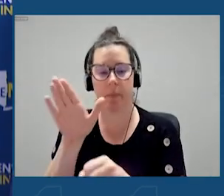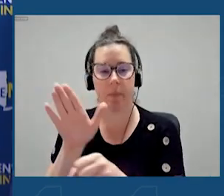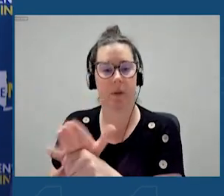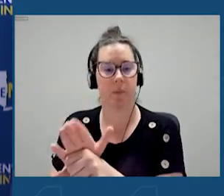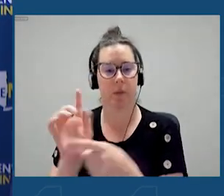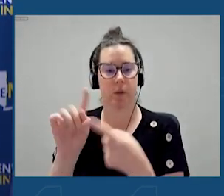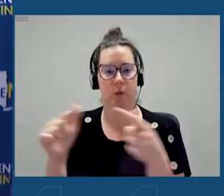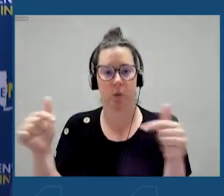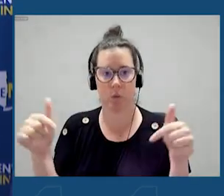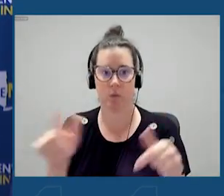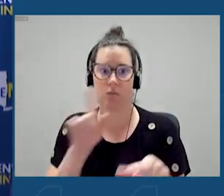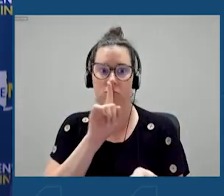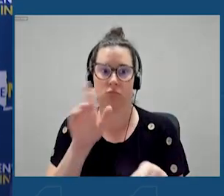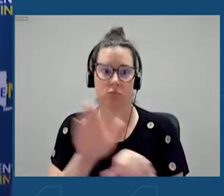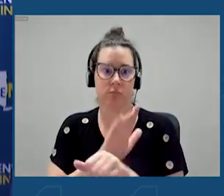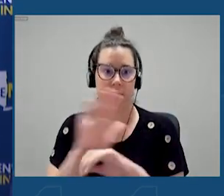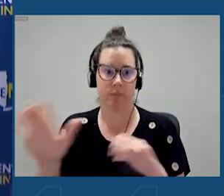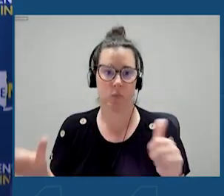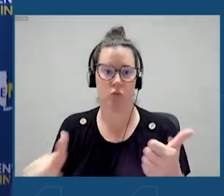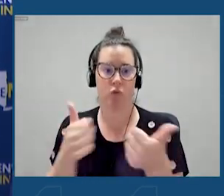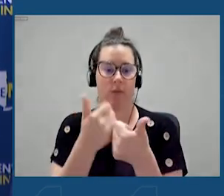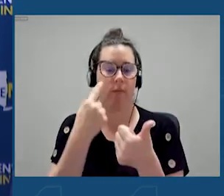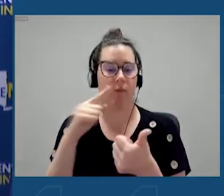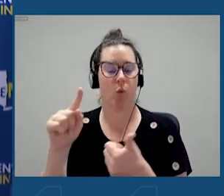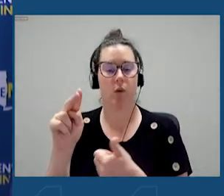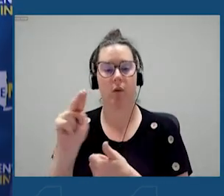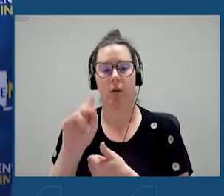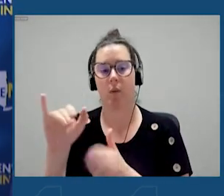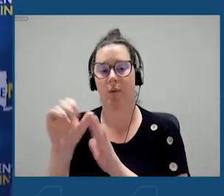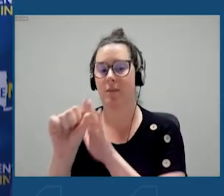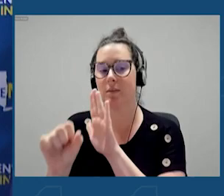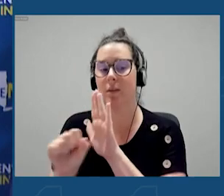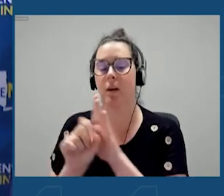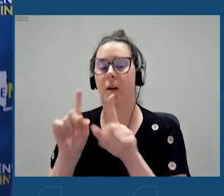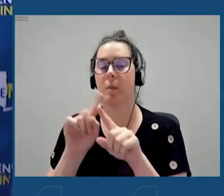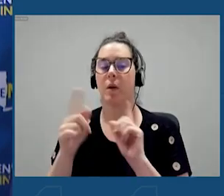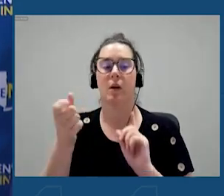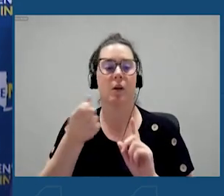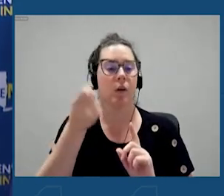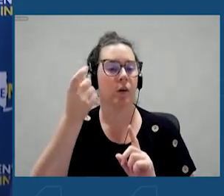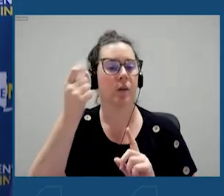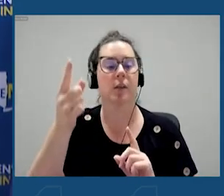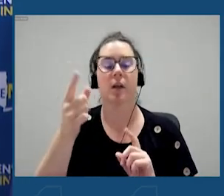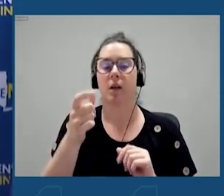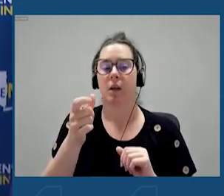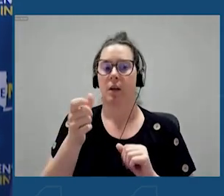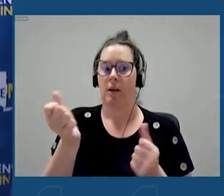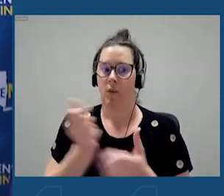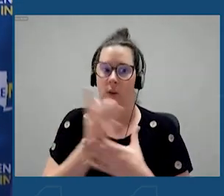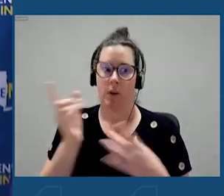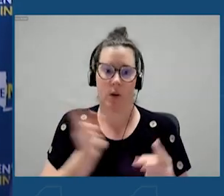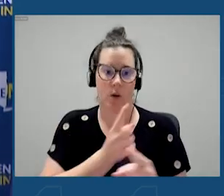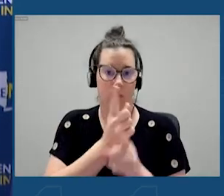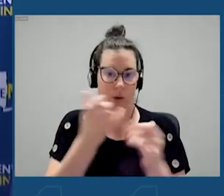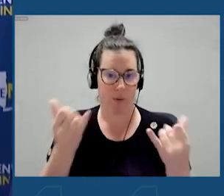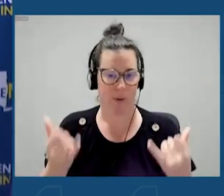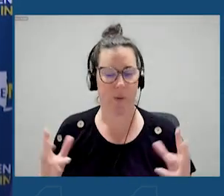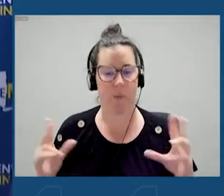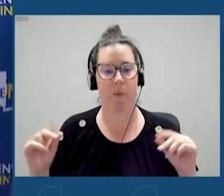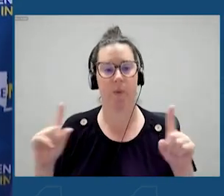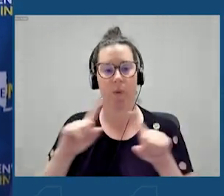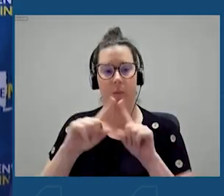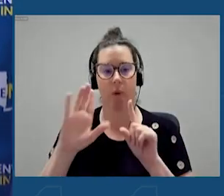this real challenge for New York State. But as she said, we might not have everything right yet, but we're going to have a system that we can all